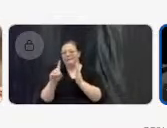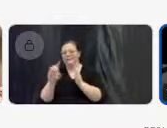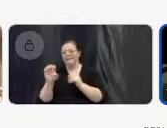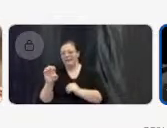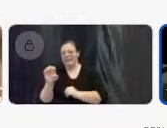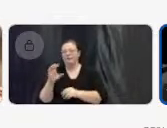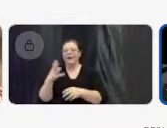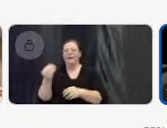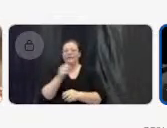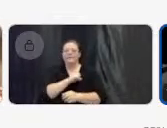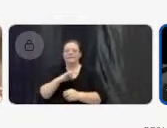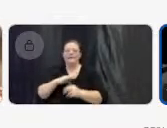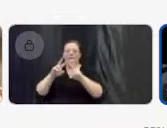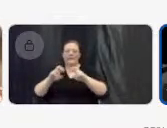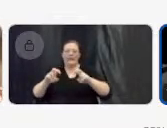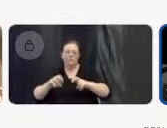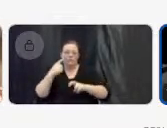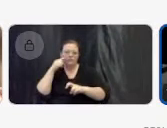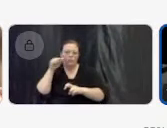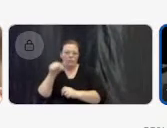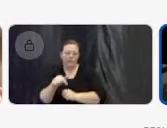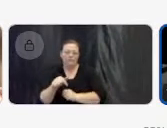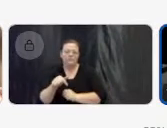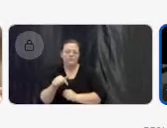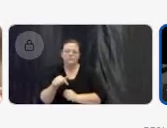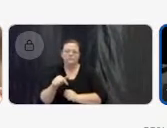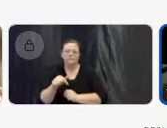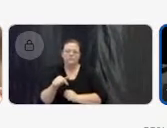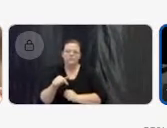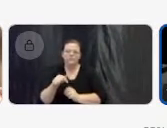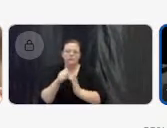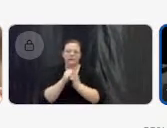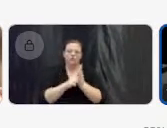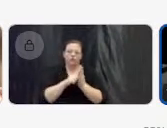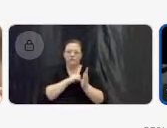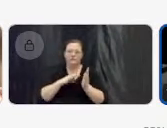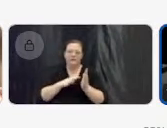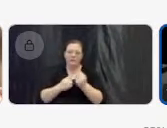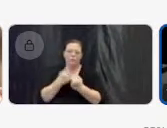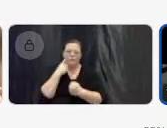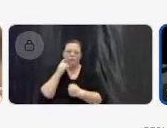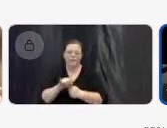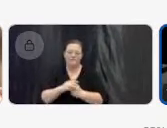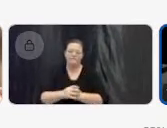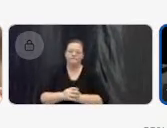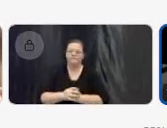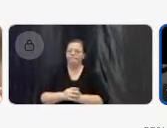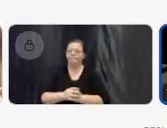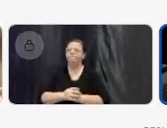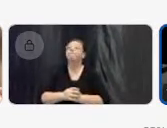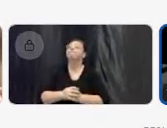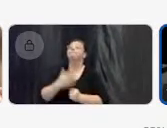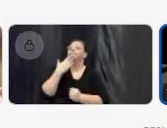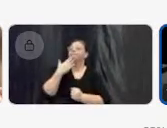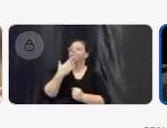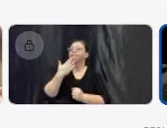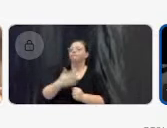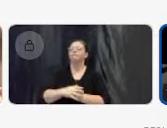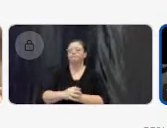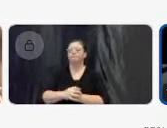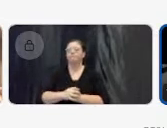in the staff analysis of the agenda staff report. Thanks. Thank you very much, sir.